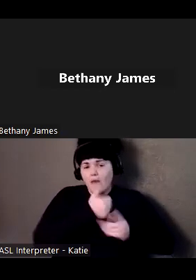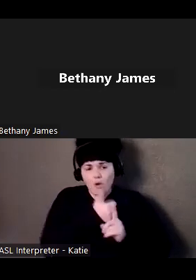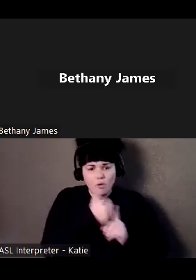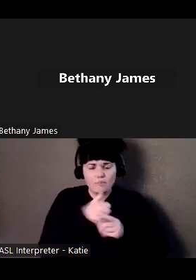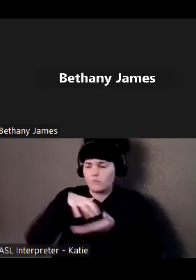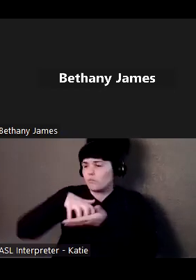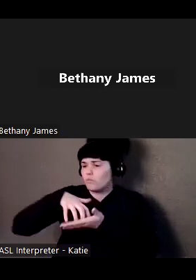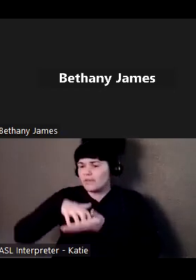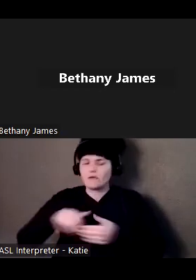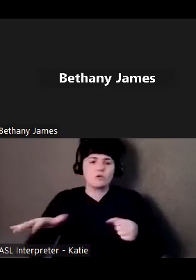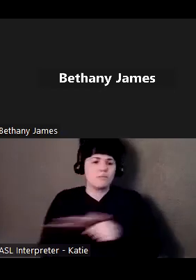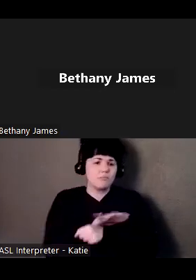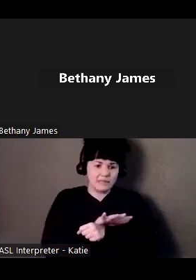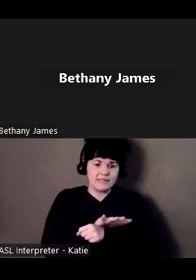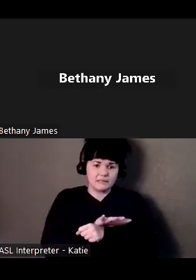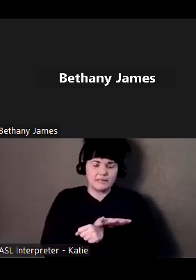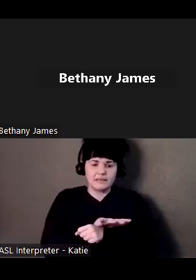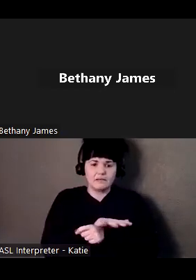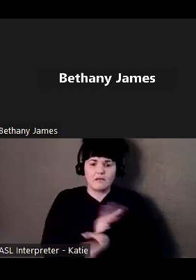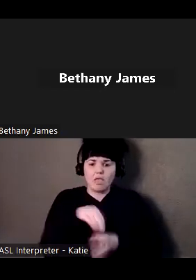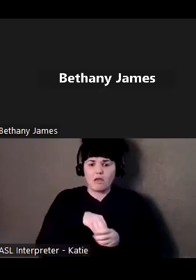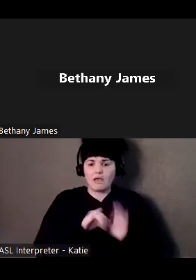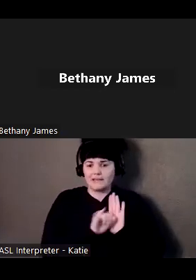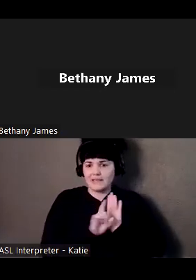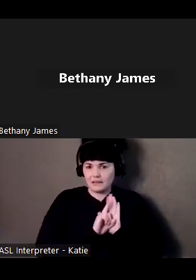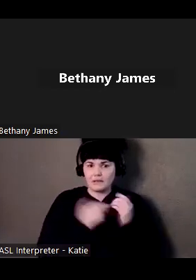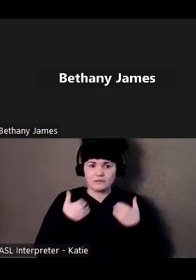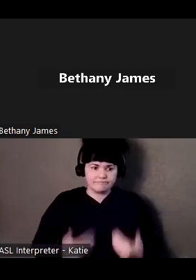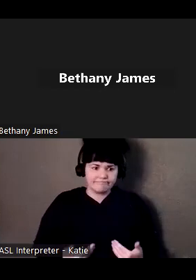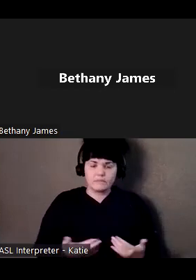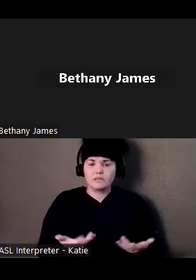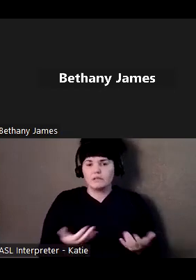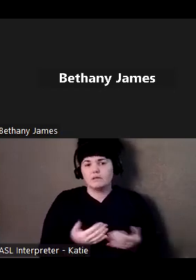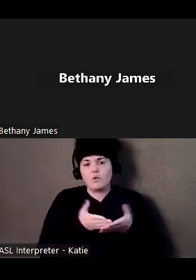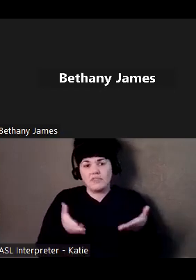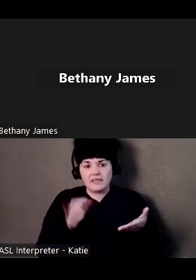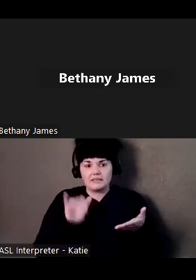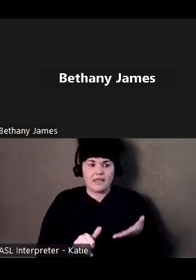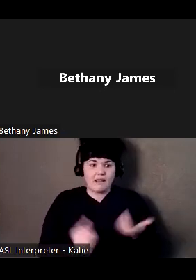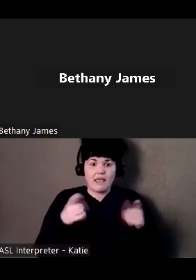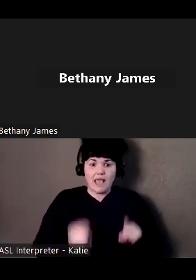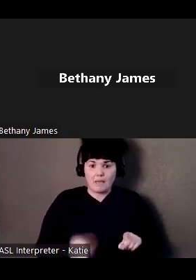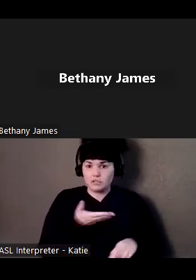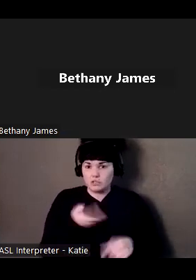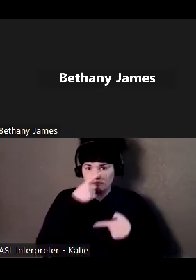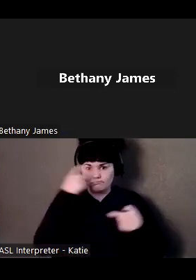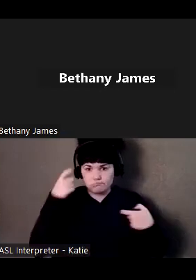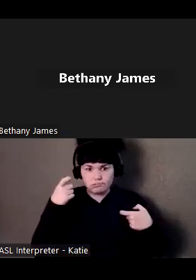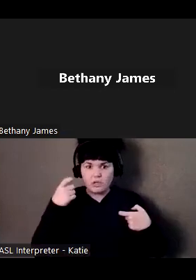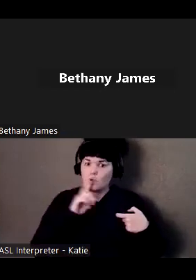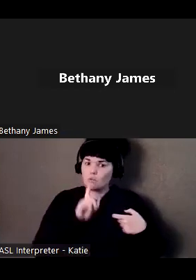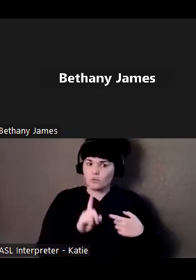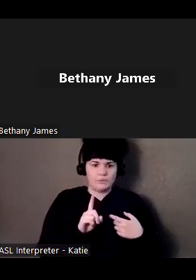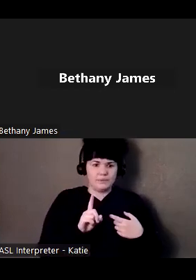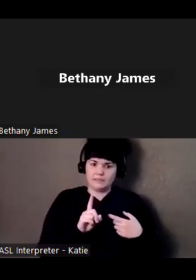by a diagnosis or the things that have happened to you, again, reinforce that external locus of control. And it